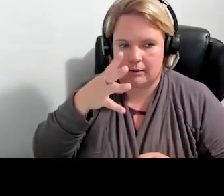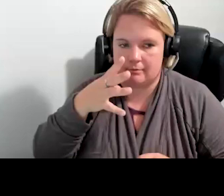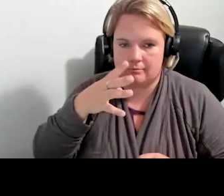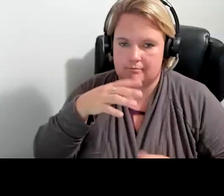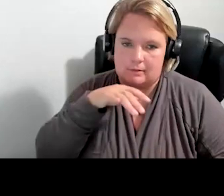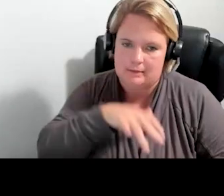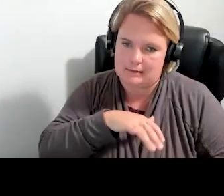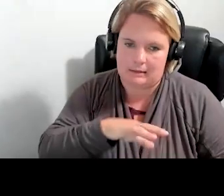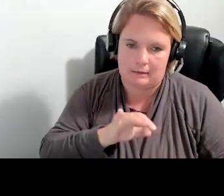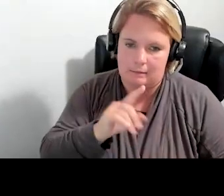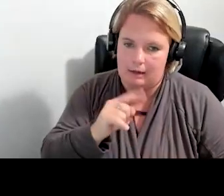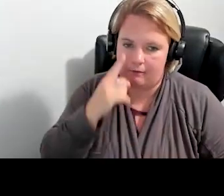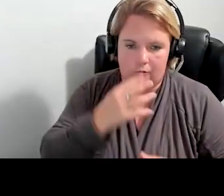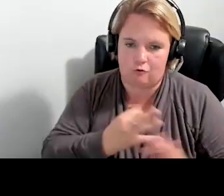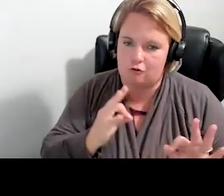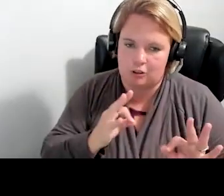free in